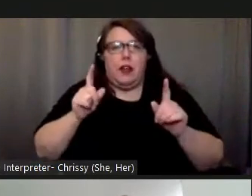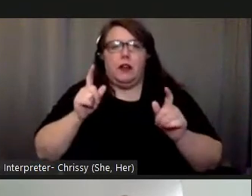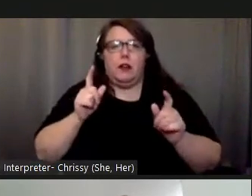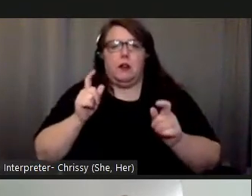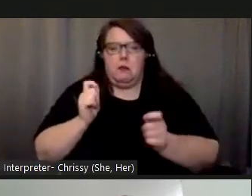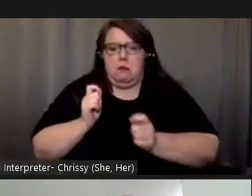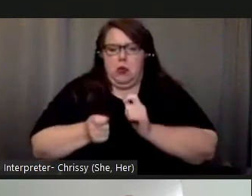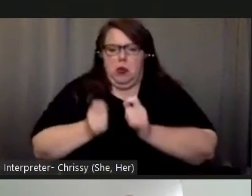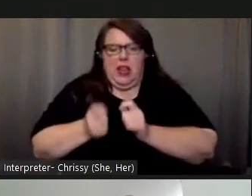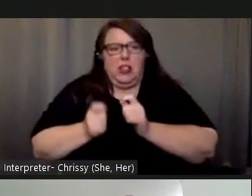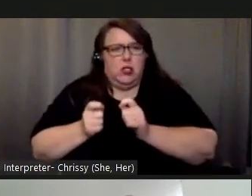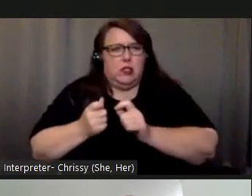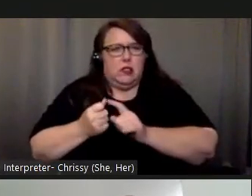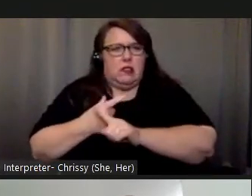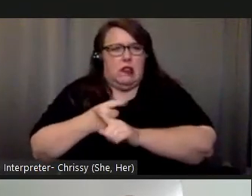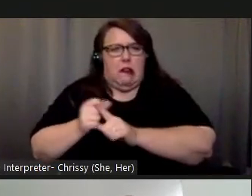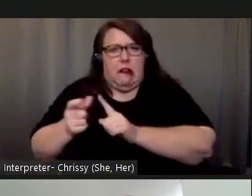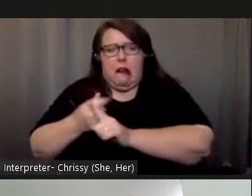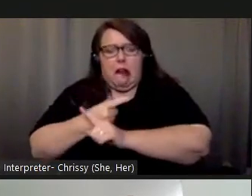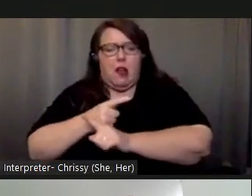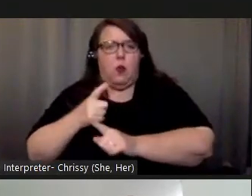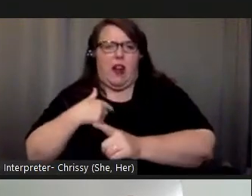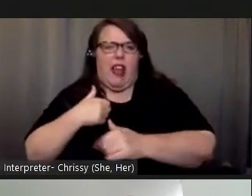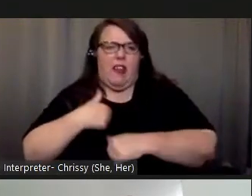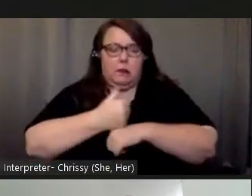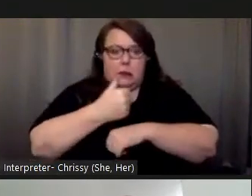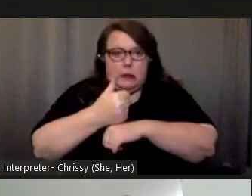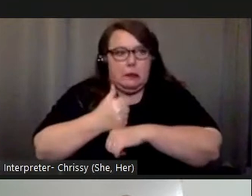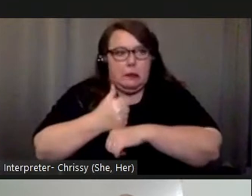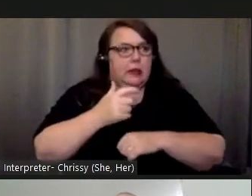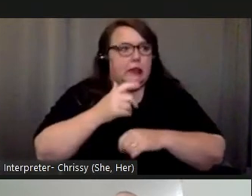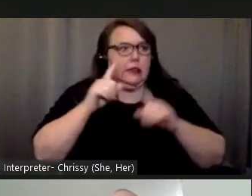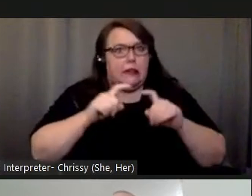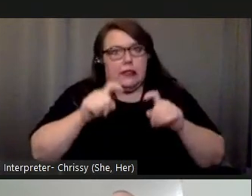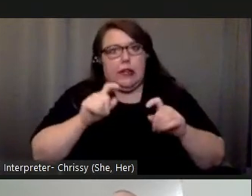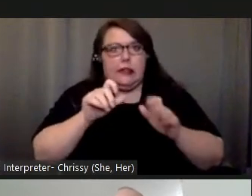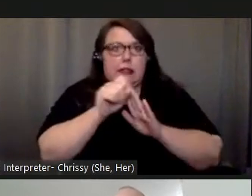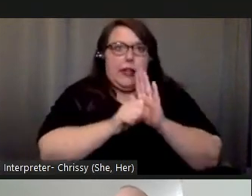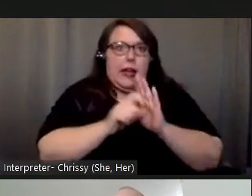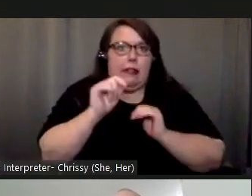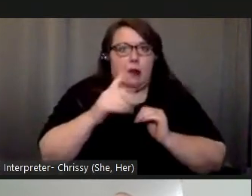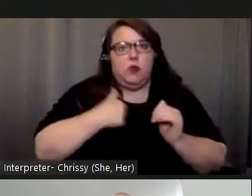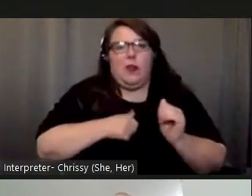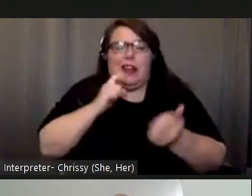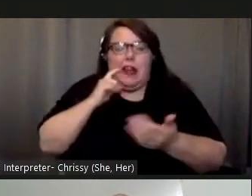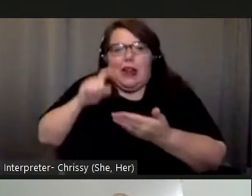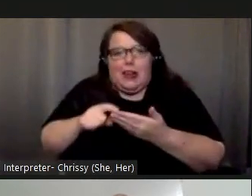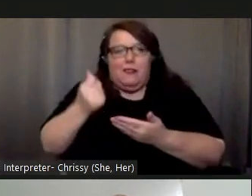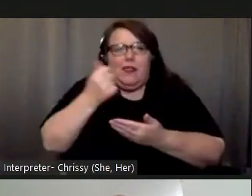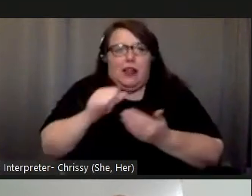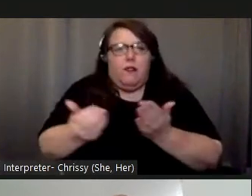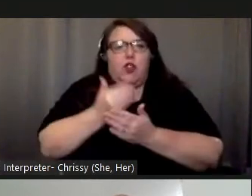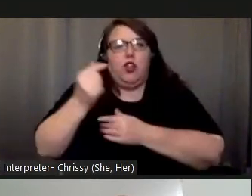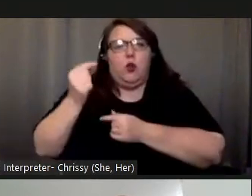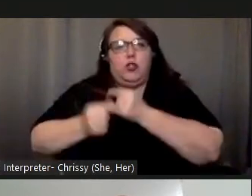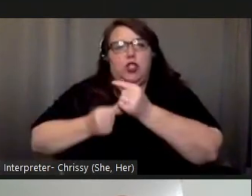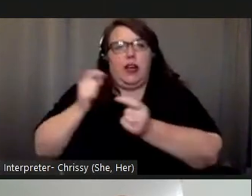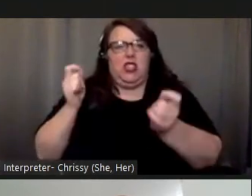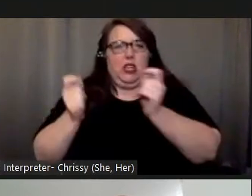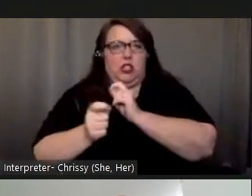want to have these sequencing programs in place in state labs across the country so that we can really identify any of these new genetic changes as